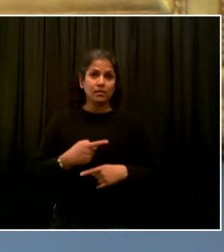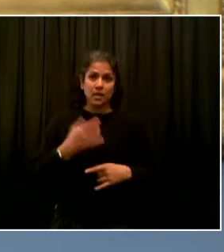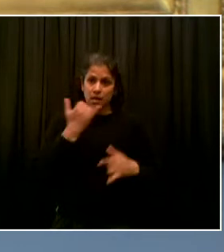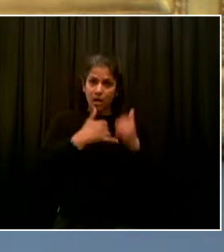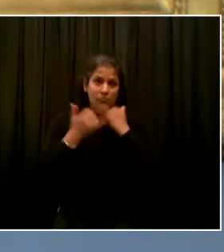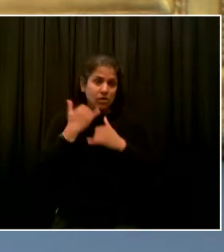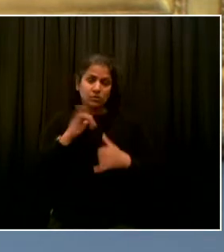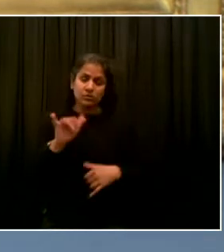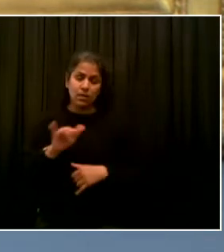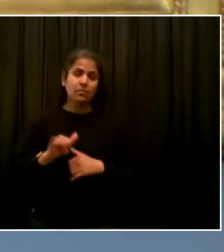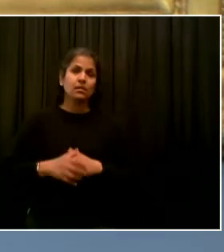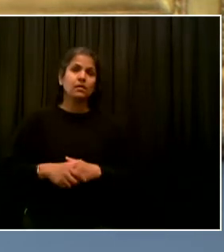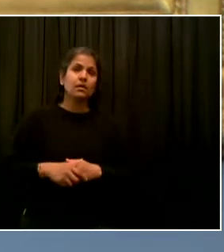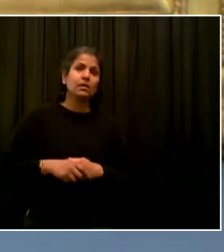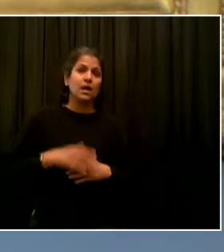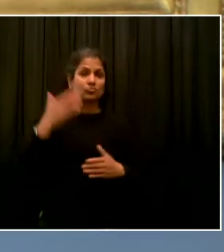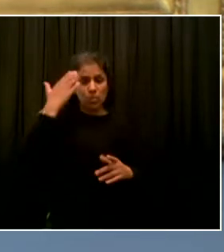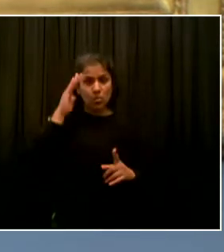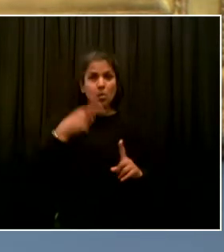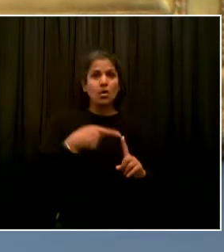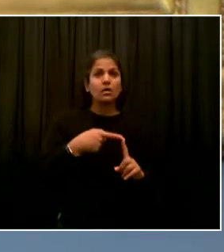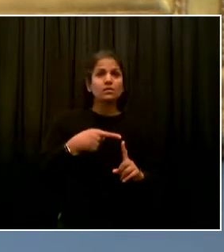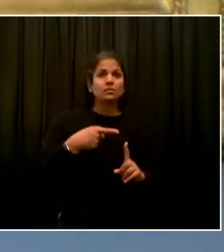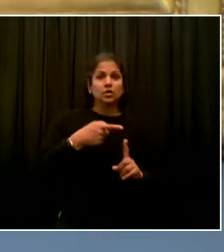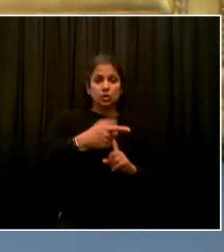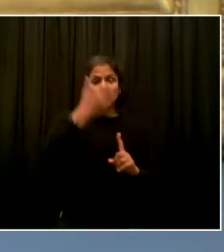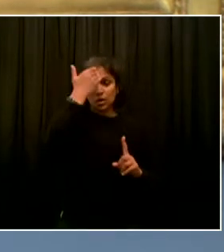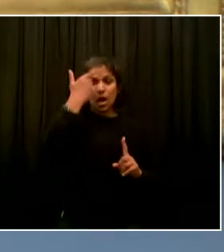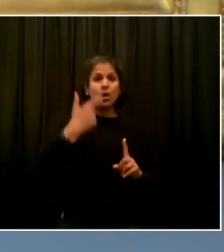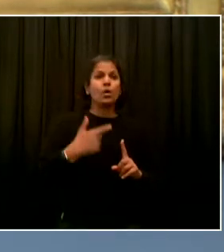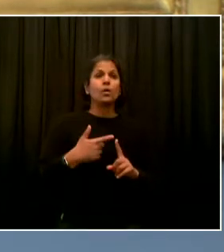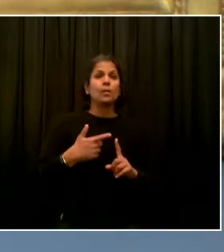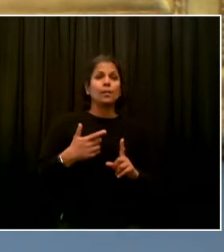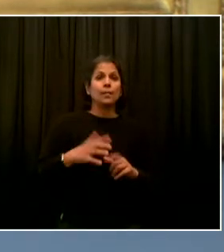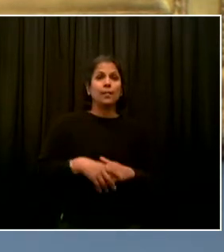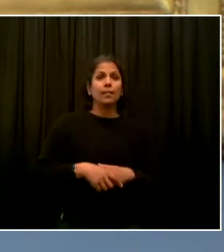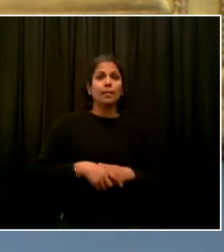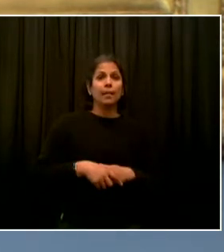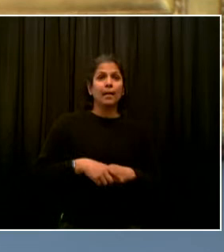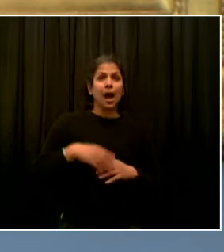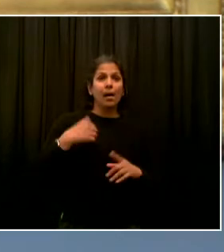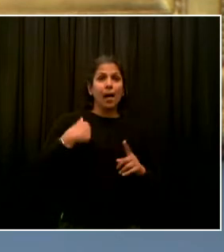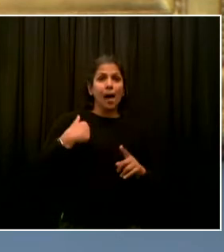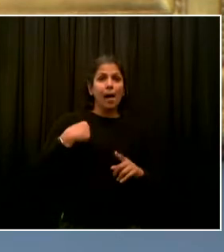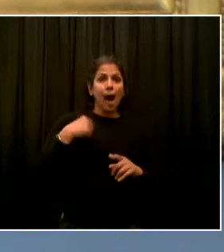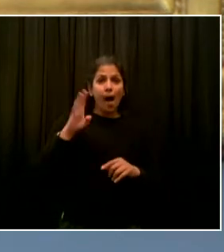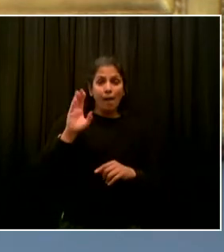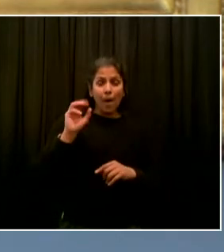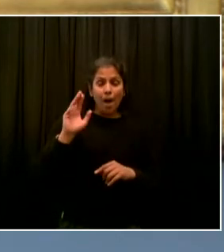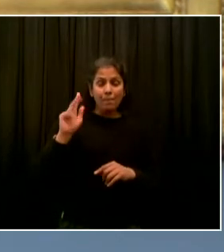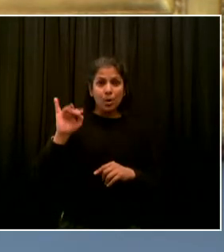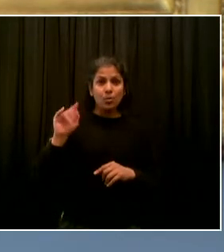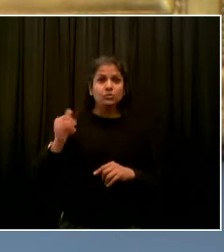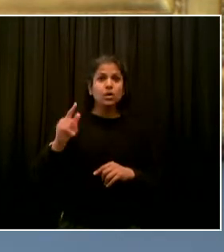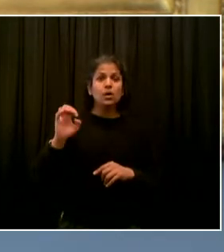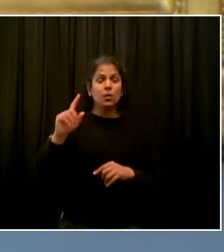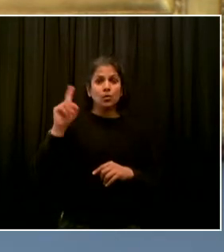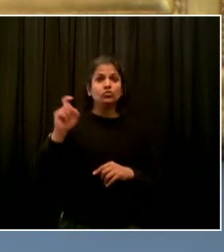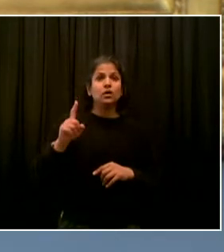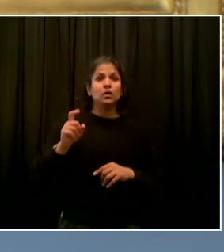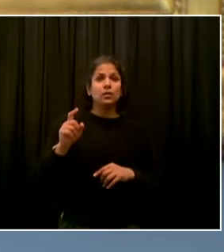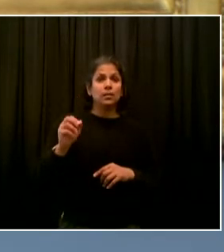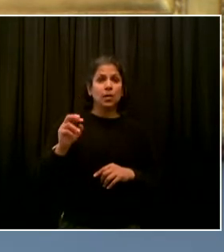them. He said he's not aware of them. If Bob Holden knows of some, we want to hear it, because our government, our administration, we